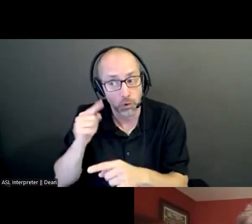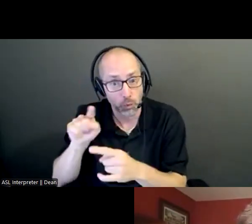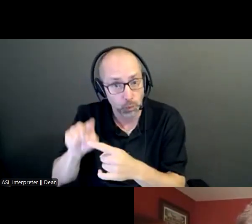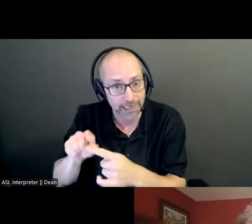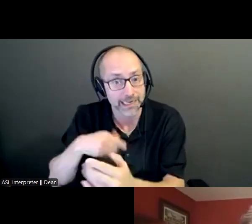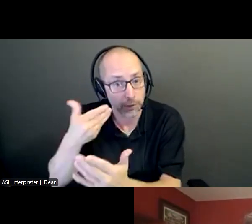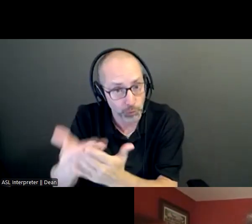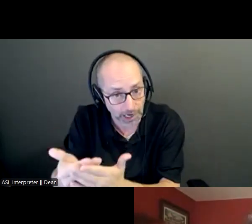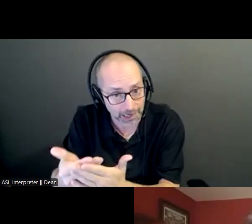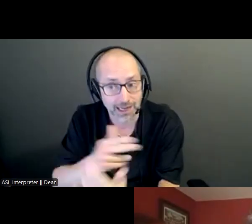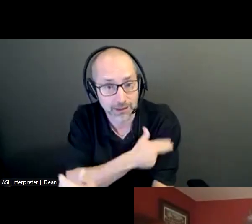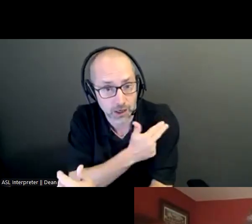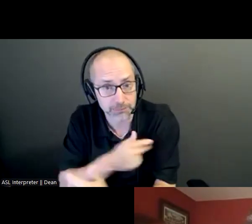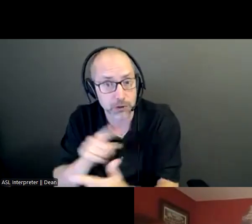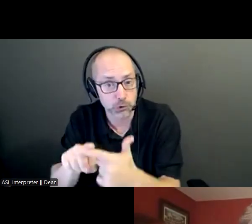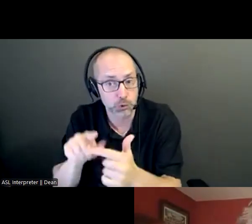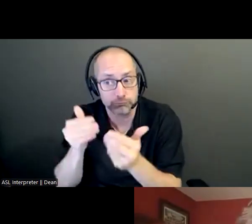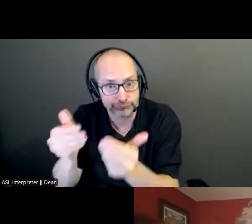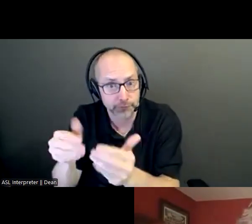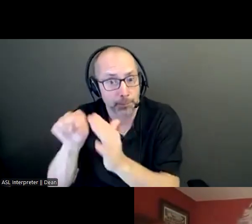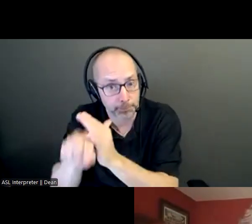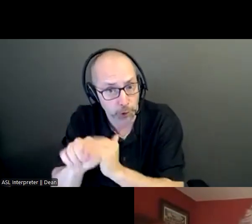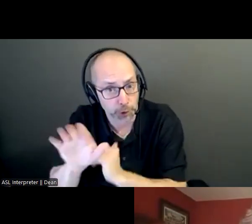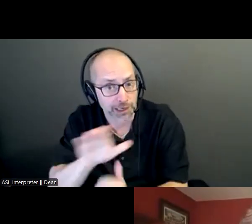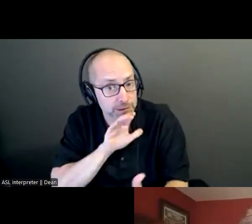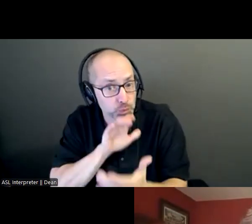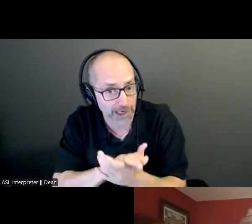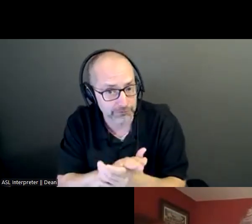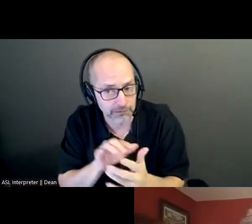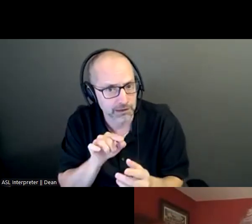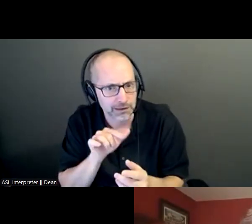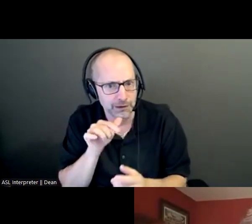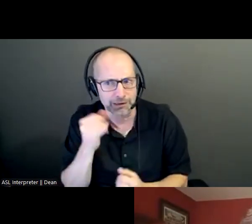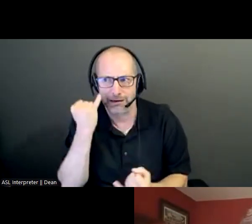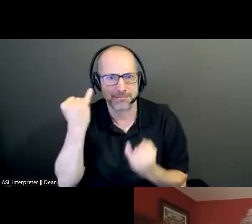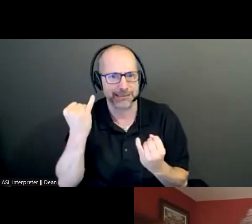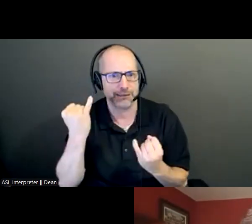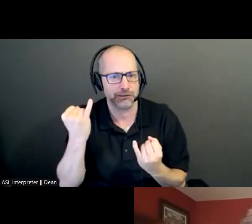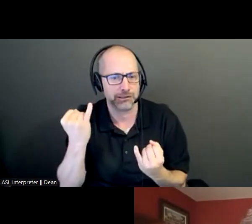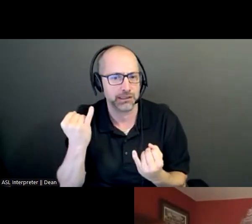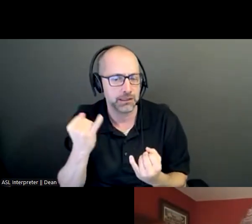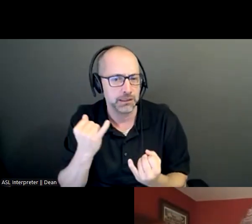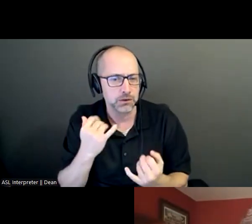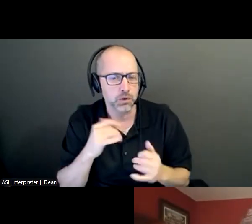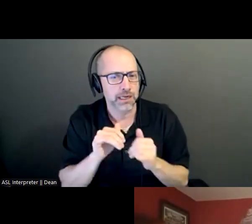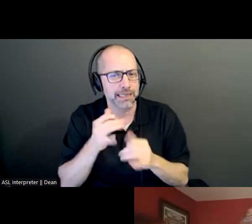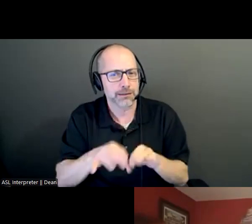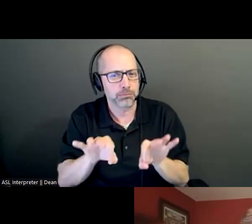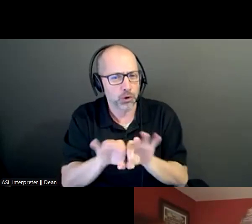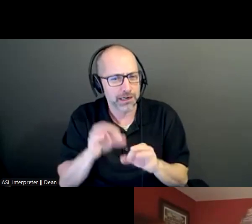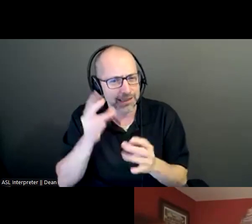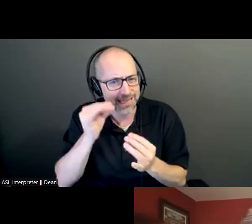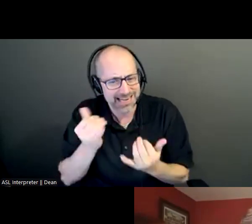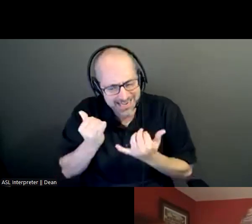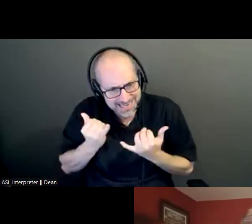to murder his wife, right? So it is important for us to think about how do we take steps now and learn